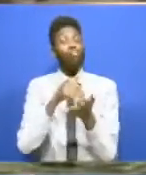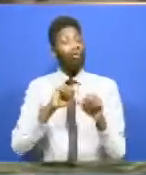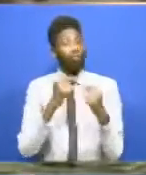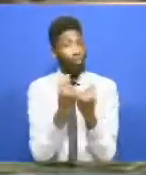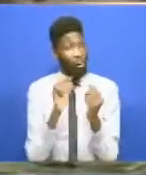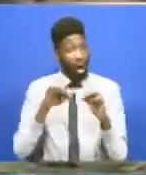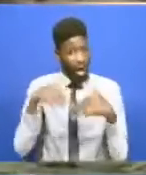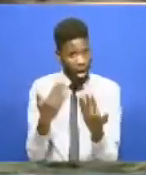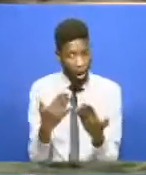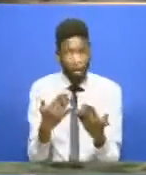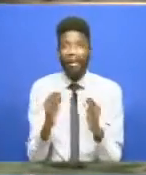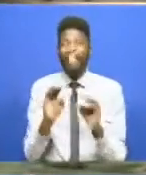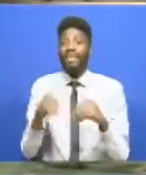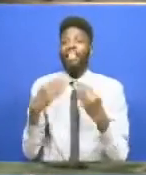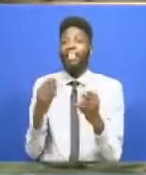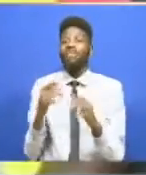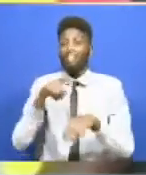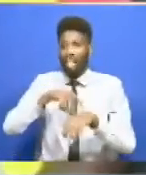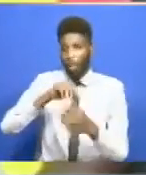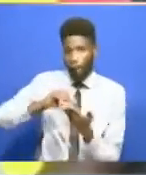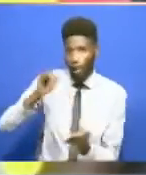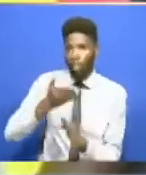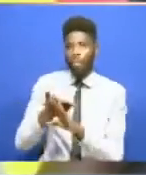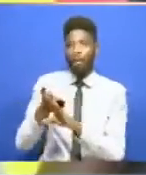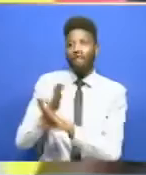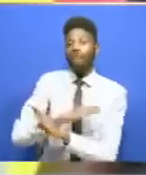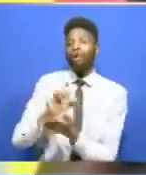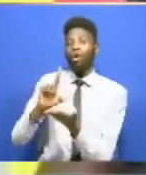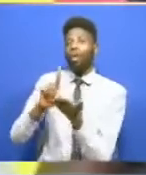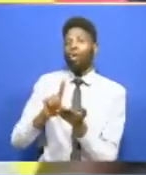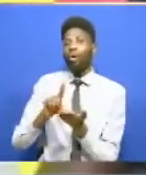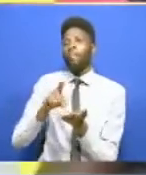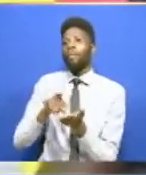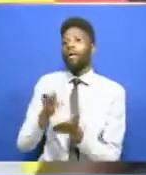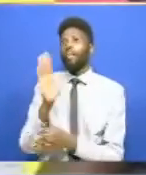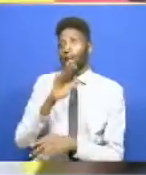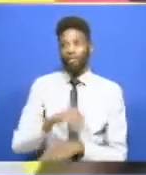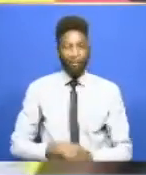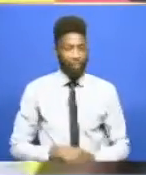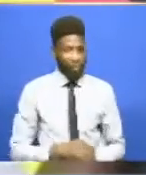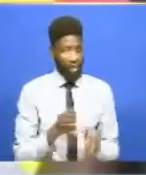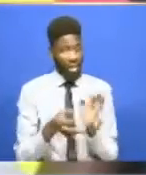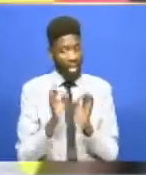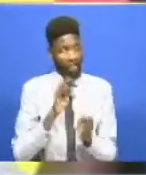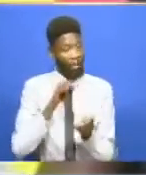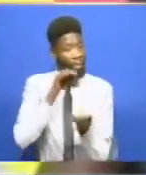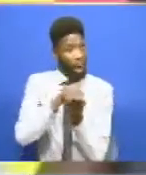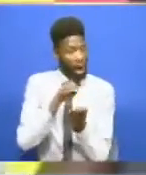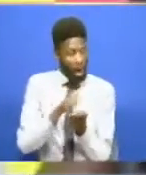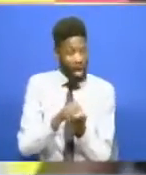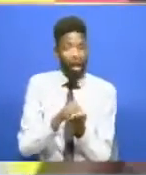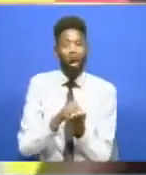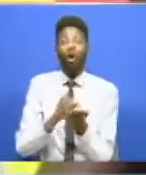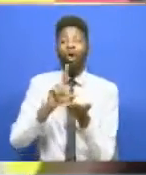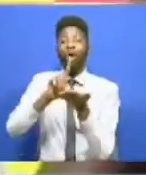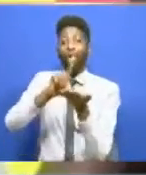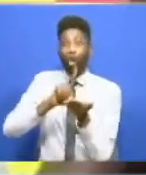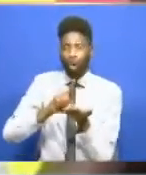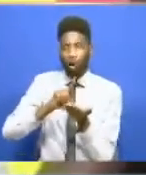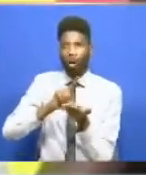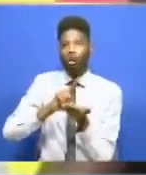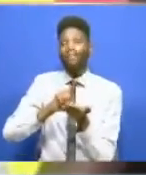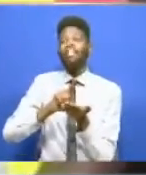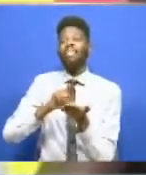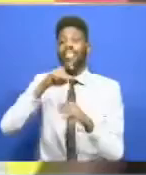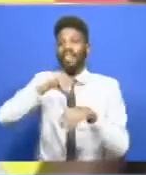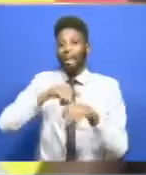more time before repaying their loans. If banks are restructuring loans, how can we as government who are giving out loans not restructure?